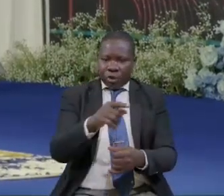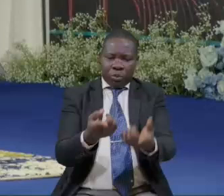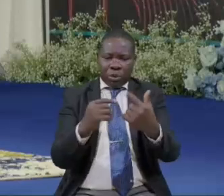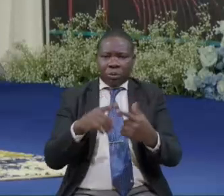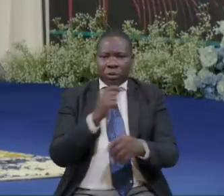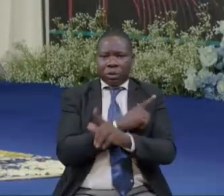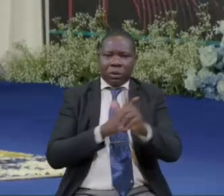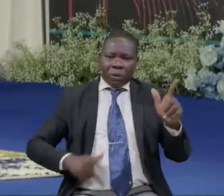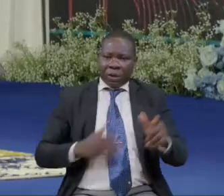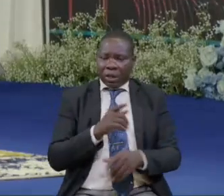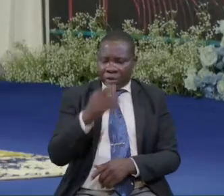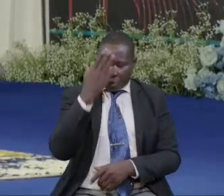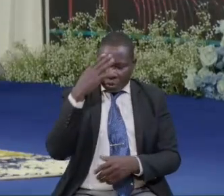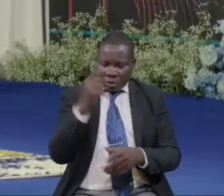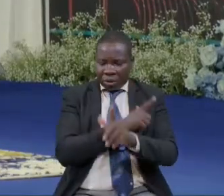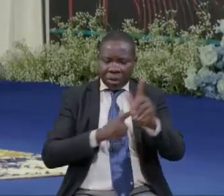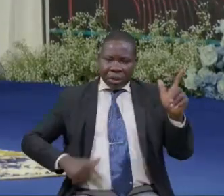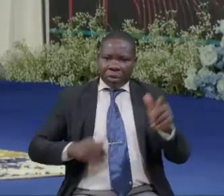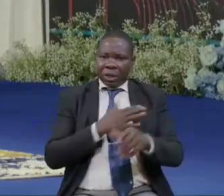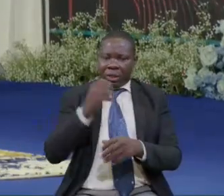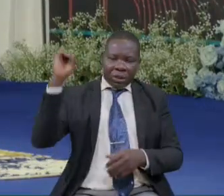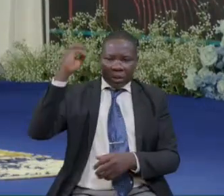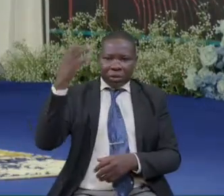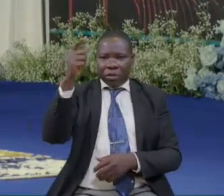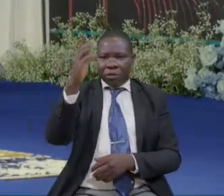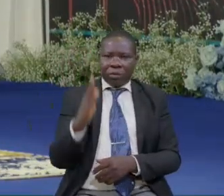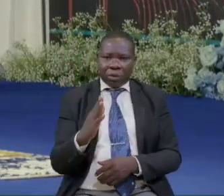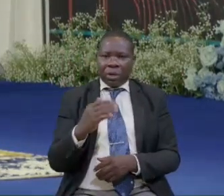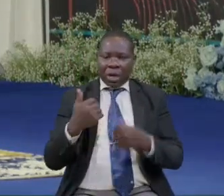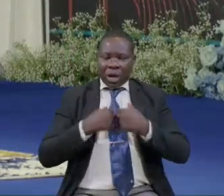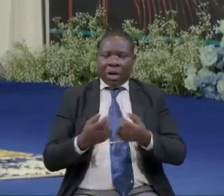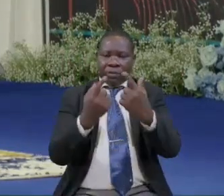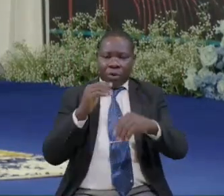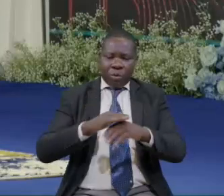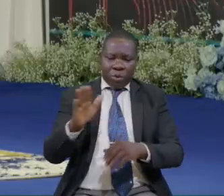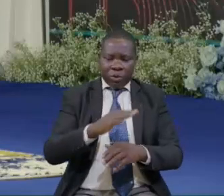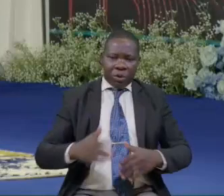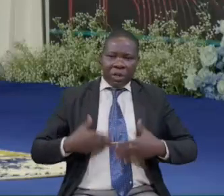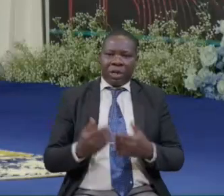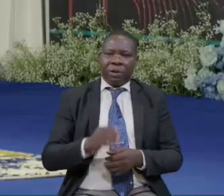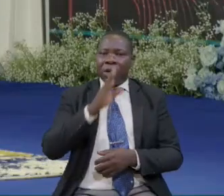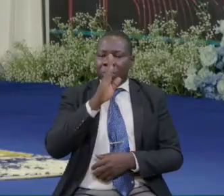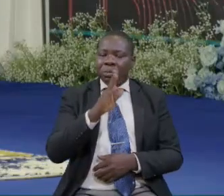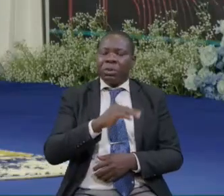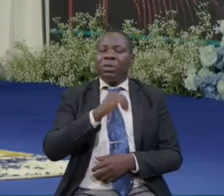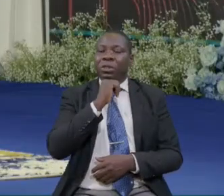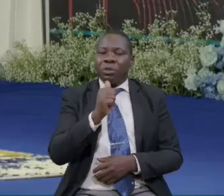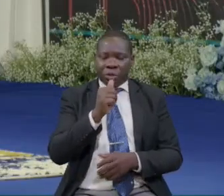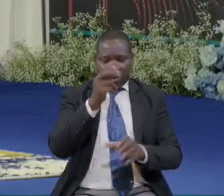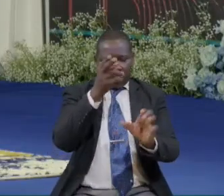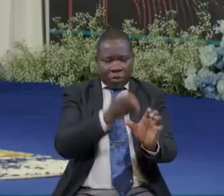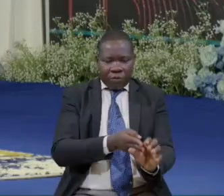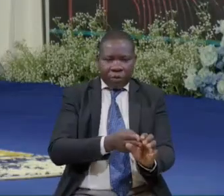Lord and the grace of God has come upon your life. Be not conformed to this